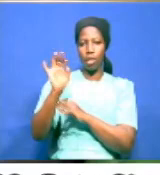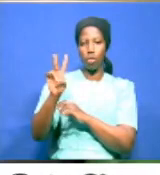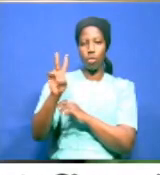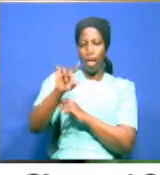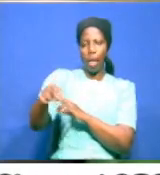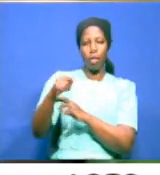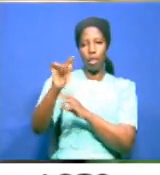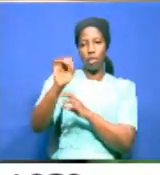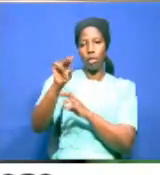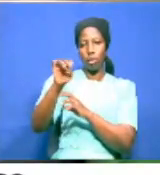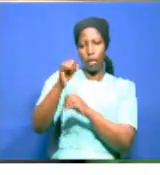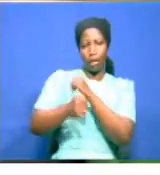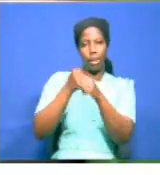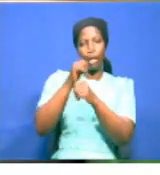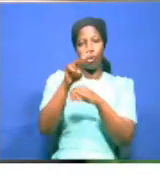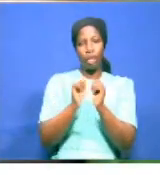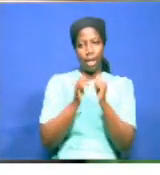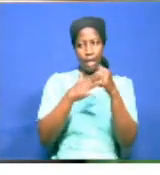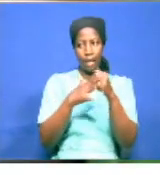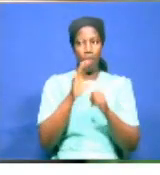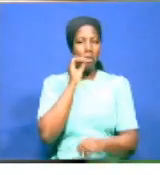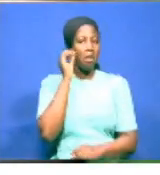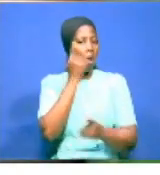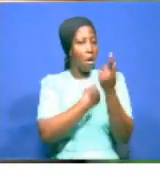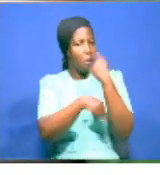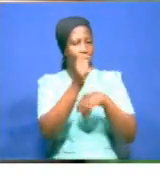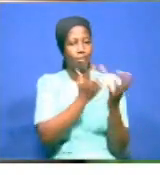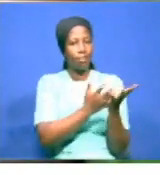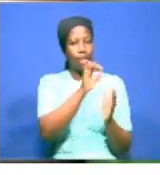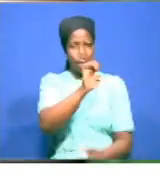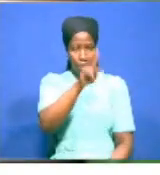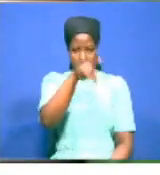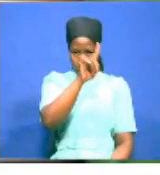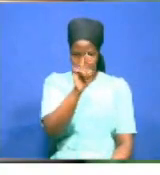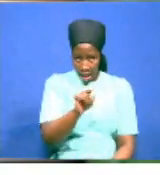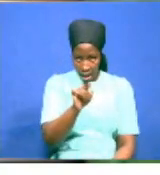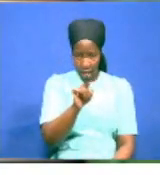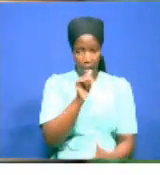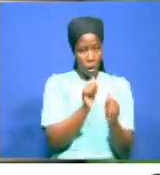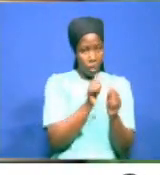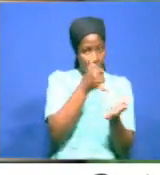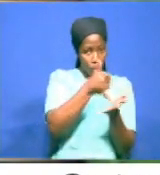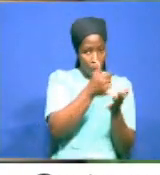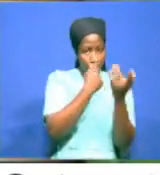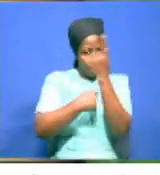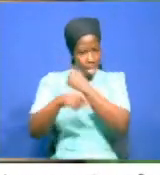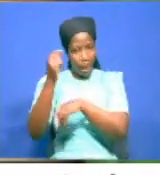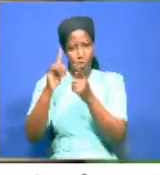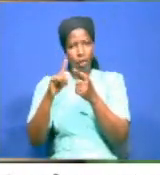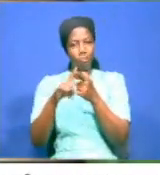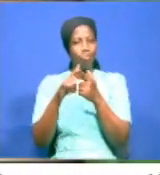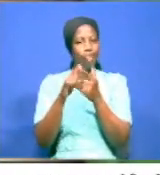5,962.2 thousand tons in 2019. Domestic sales by export processing zones enterprises, which include sales to duty-free